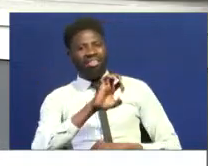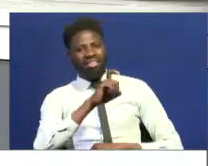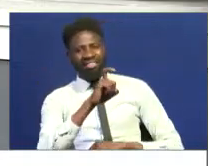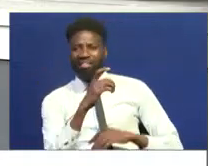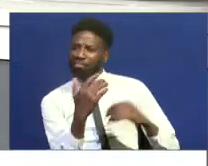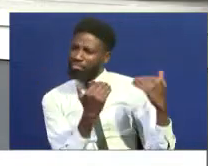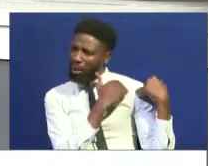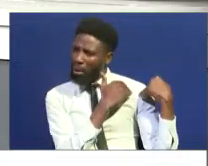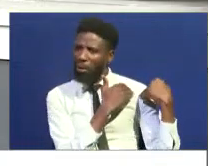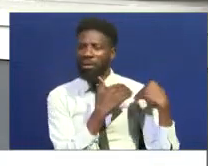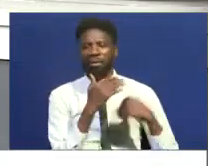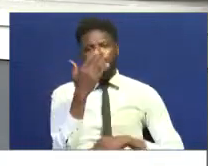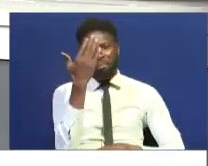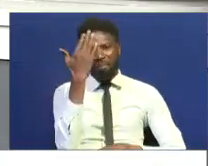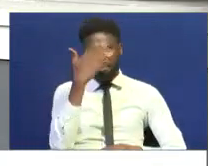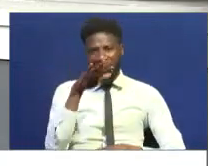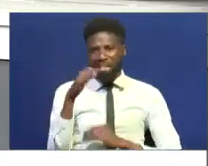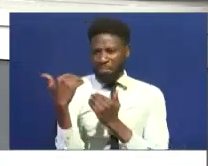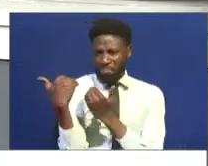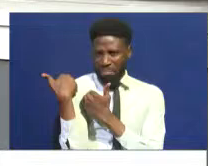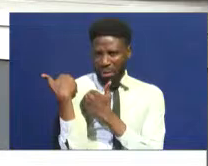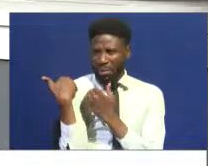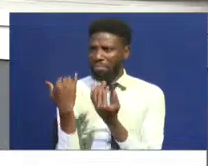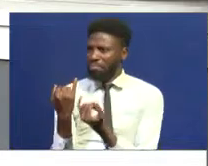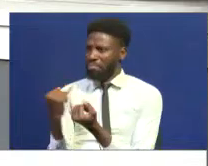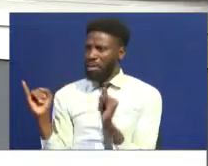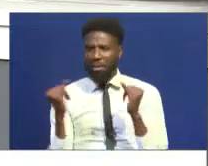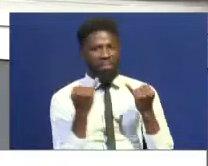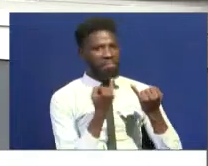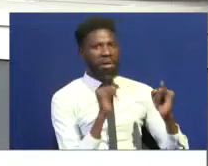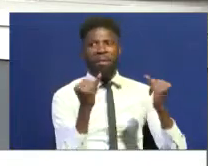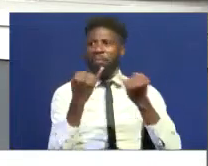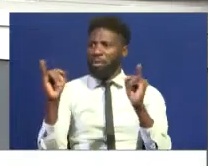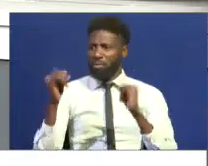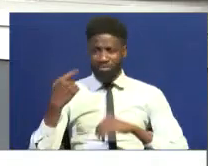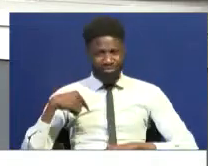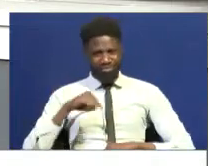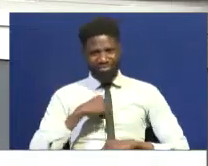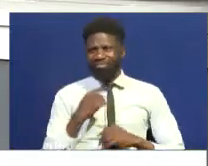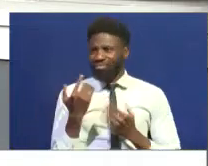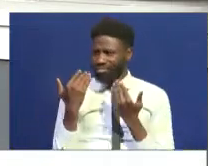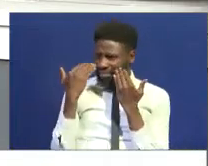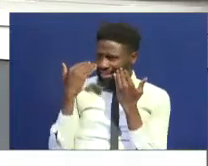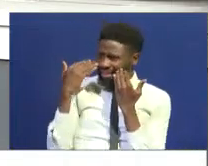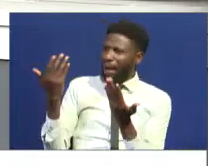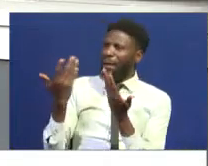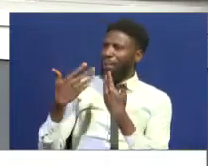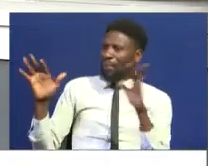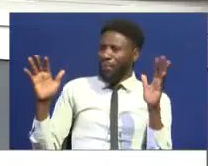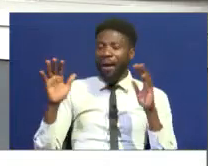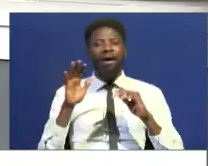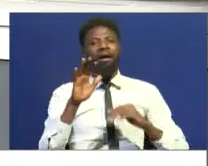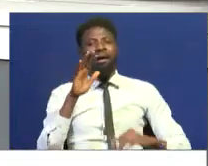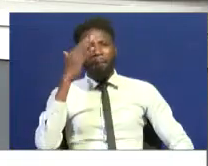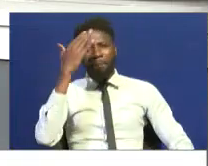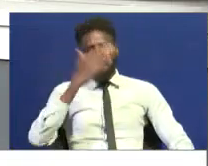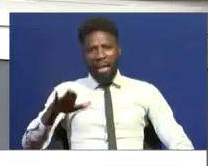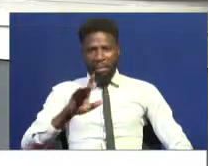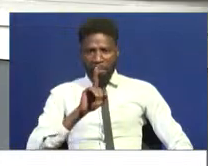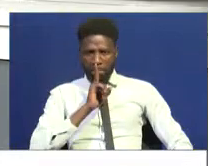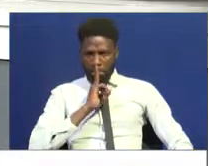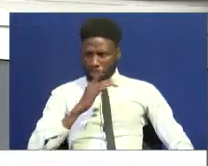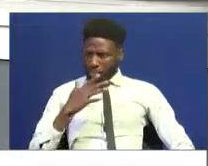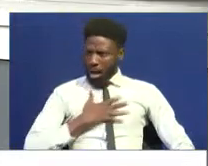the parliament, and so we are seeing it being displayed, where parliament is saying this is our